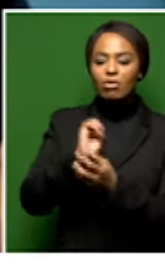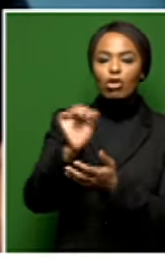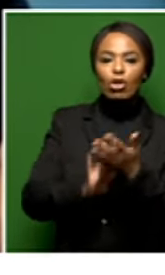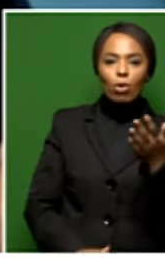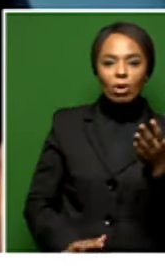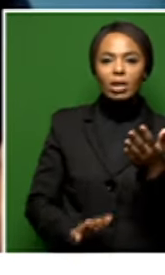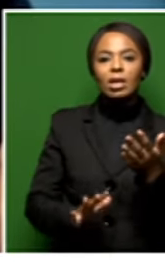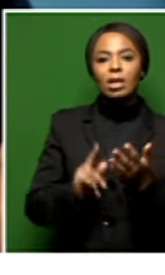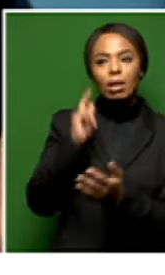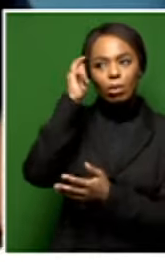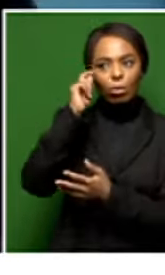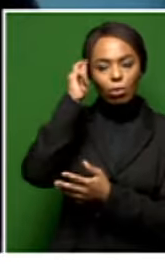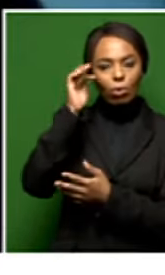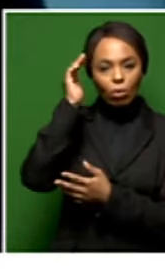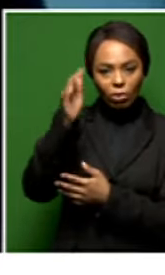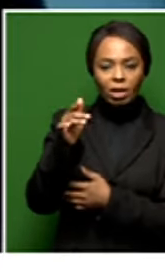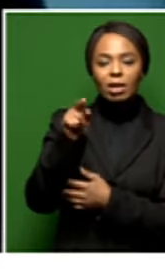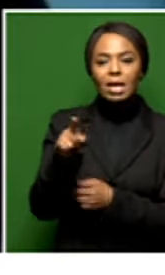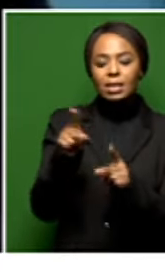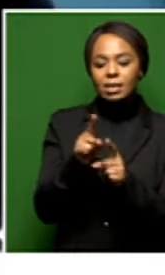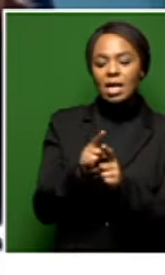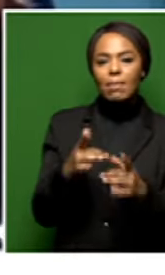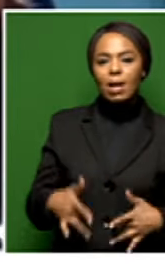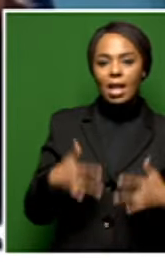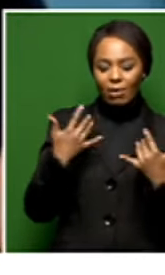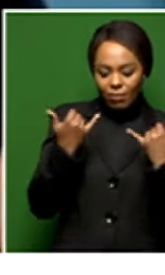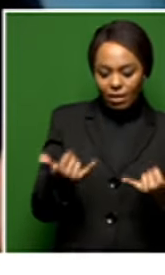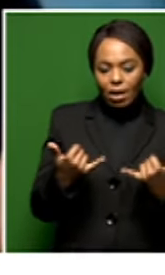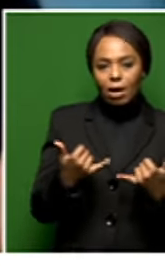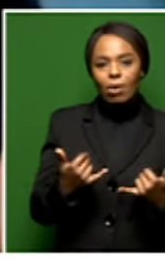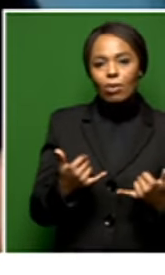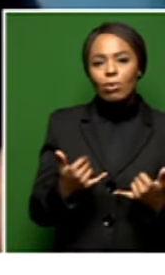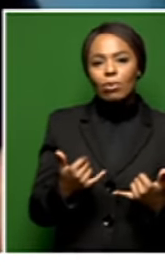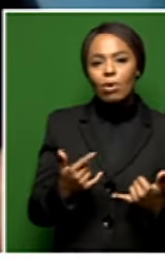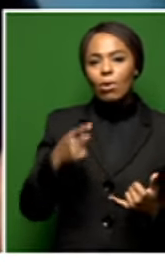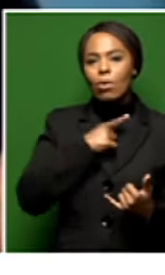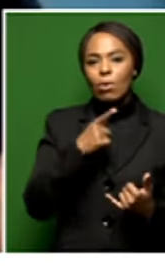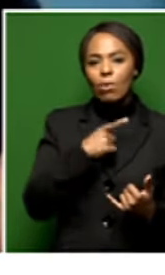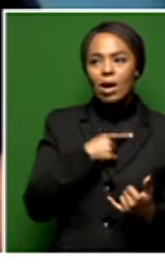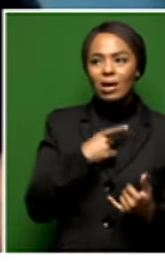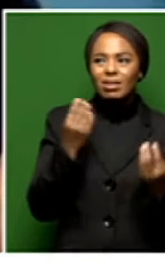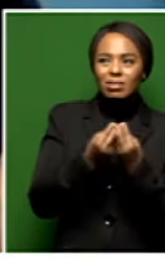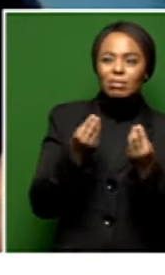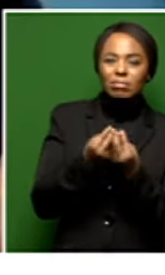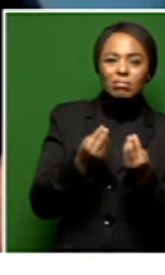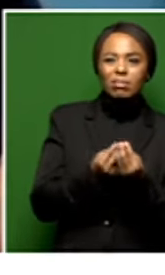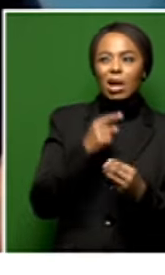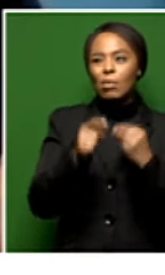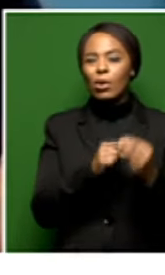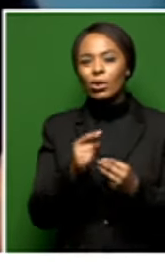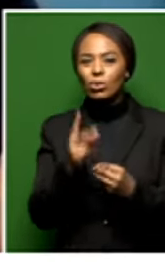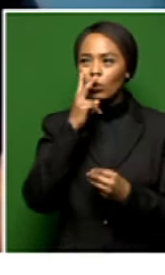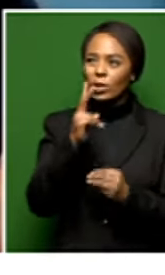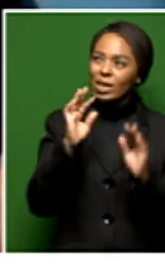Mfundo speaks about contemporary life and the lives that we live right now. You know, sometimes it's not essentially about looking at the history